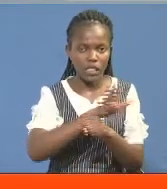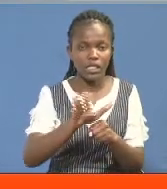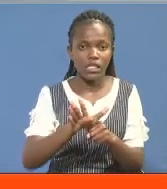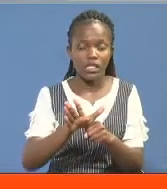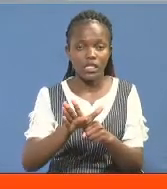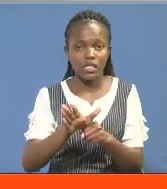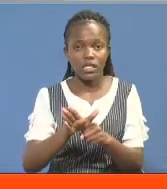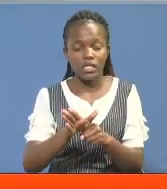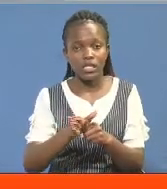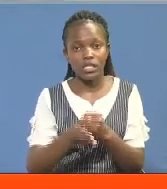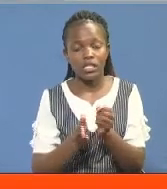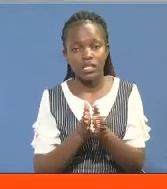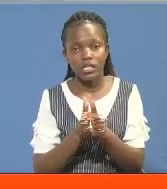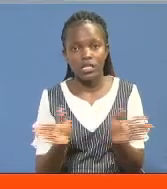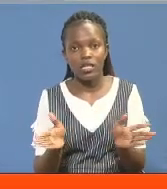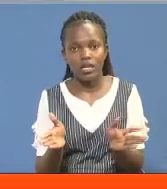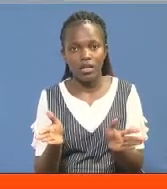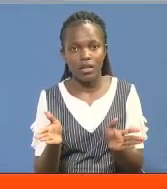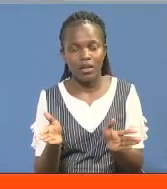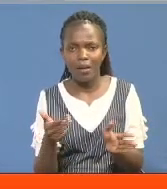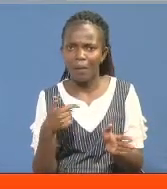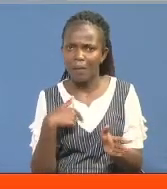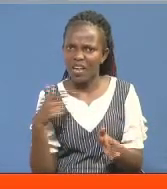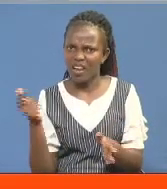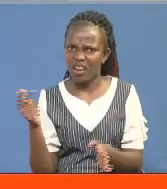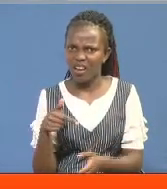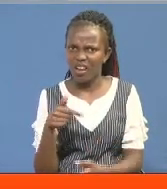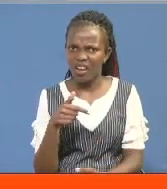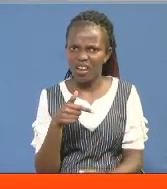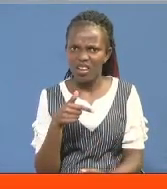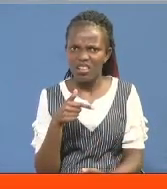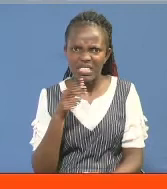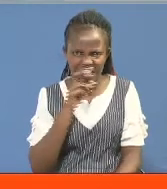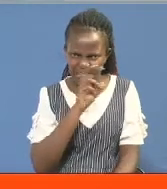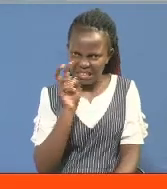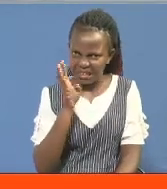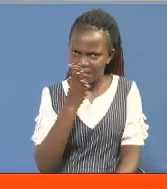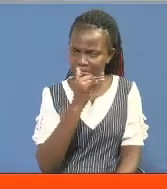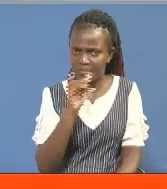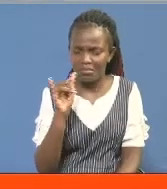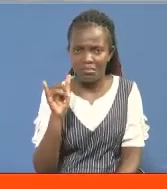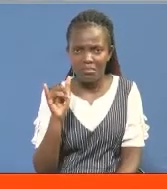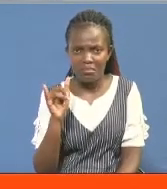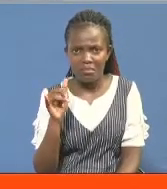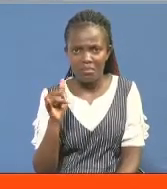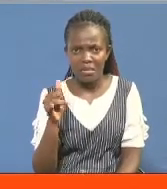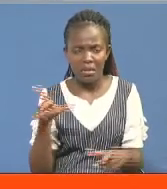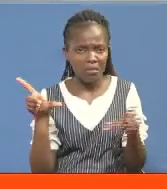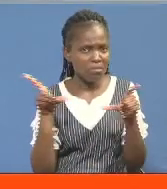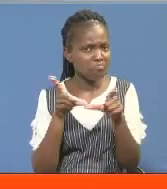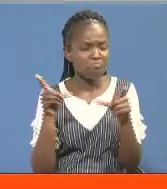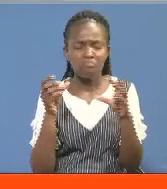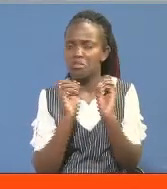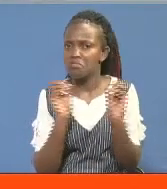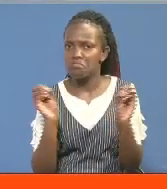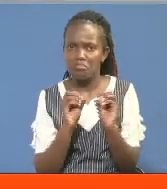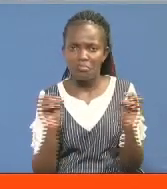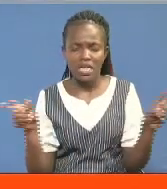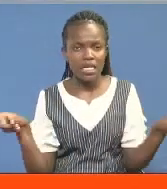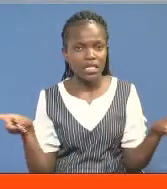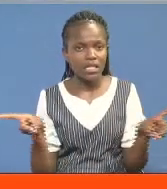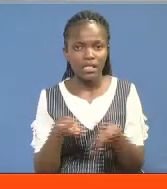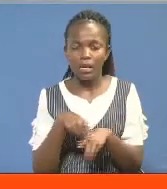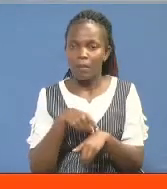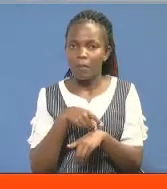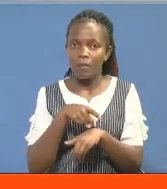Mwananchi? Myself, as a lawyer, I have not even come across the BBI document. I have talked to many of my colleagues. They have not seen that